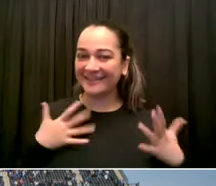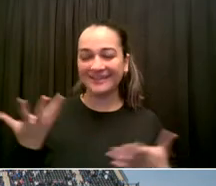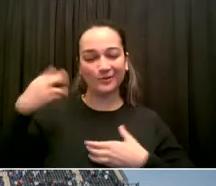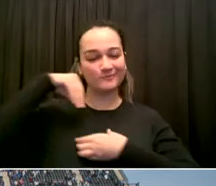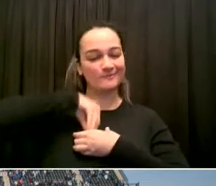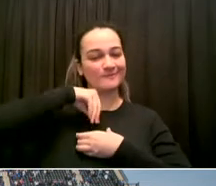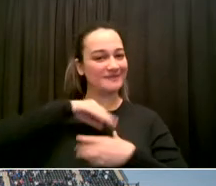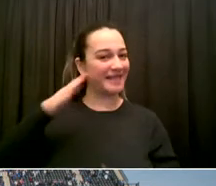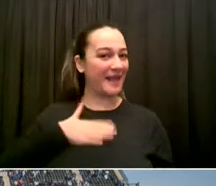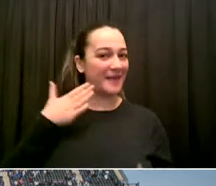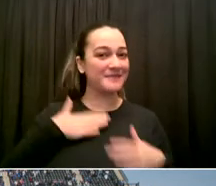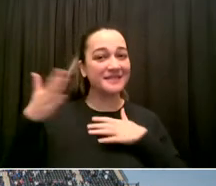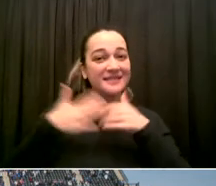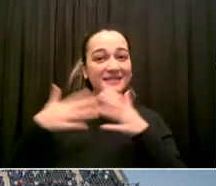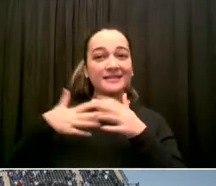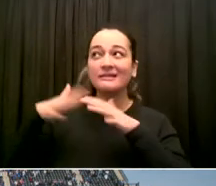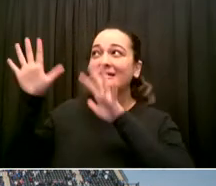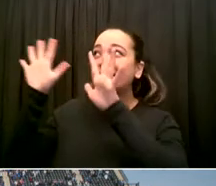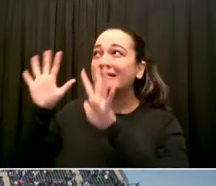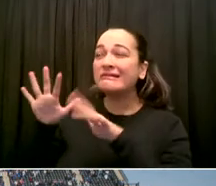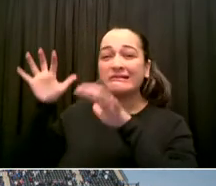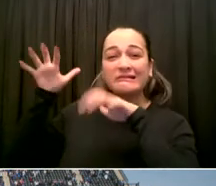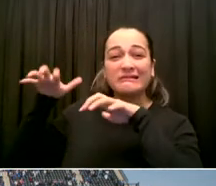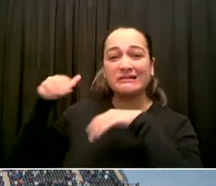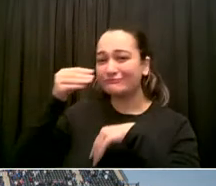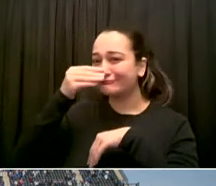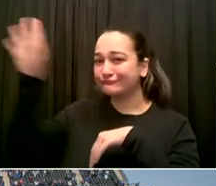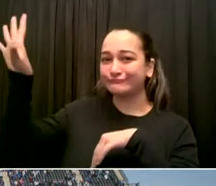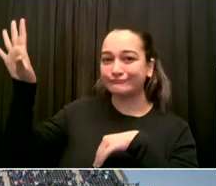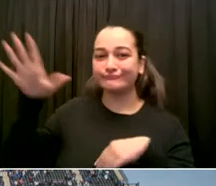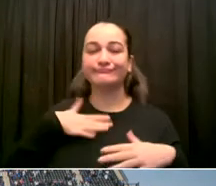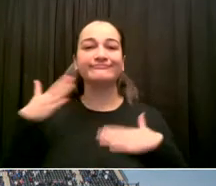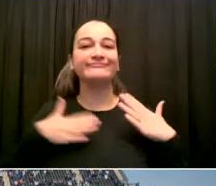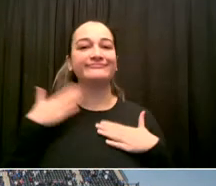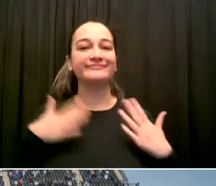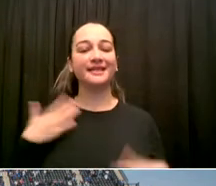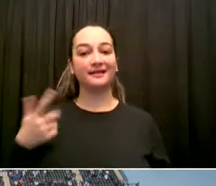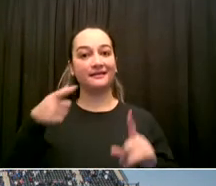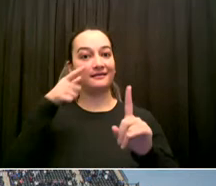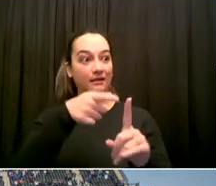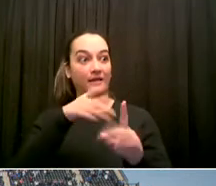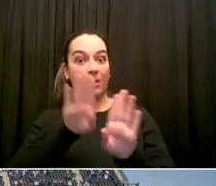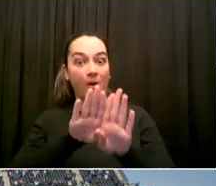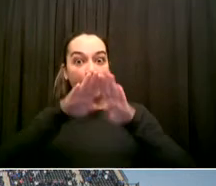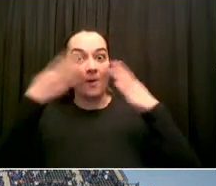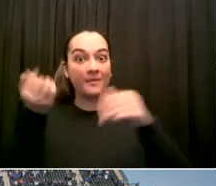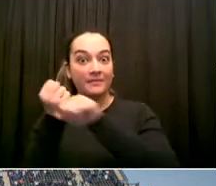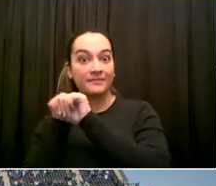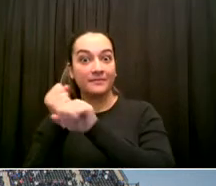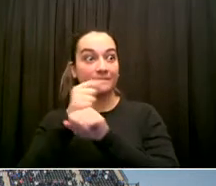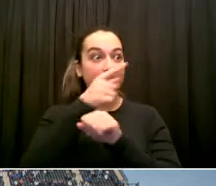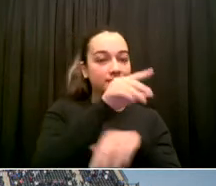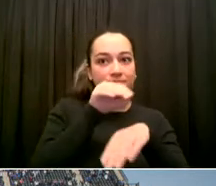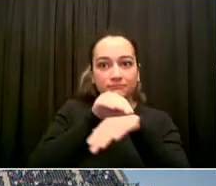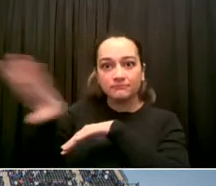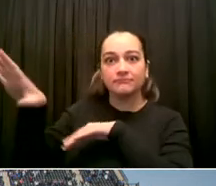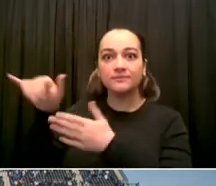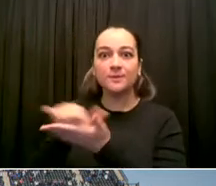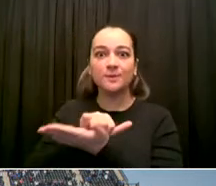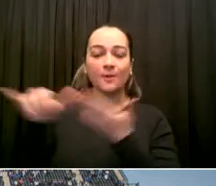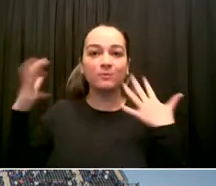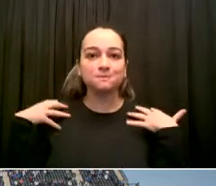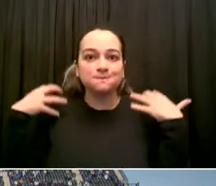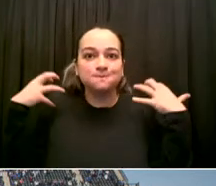of the city moving forward, life moving forward. This would be a great day any year, but it especially feels